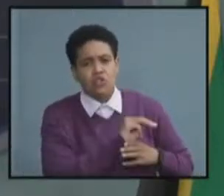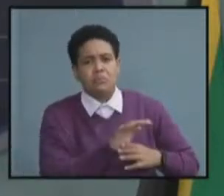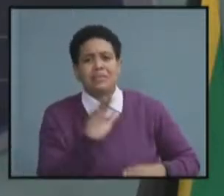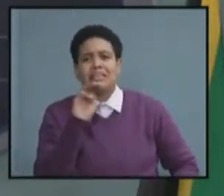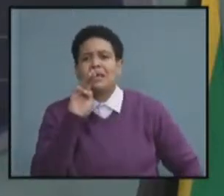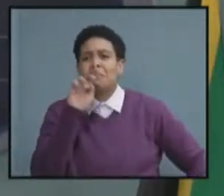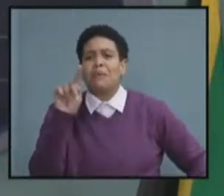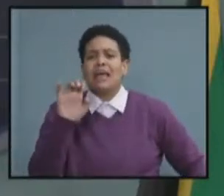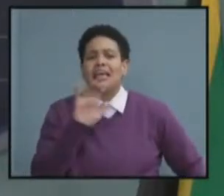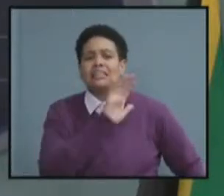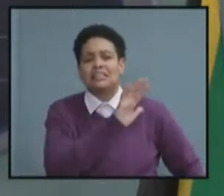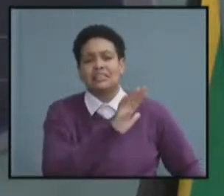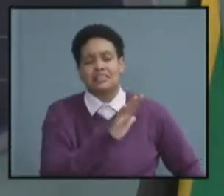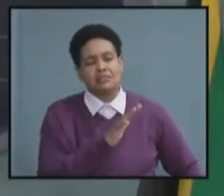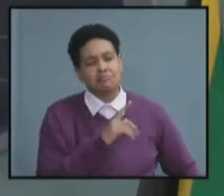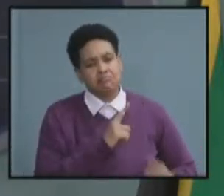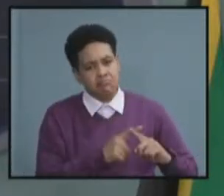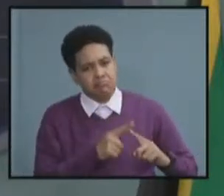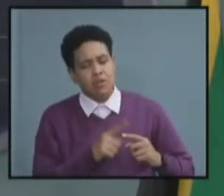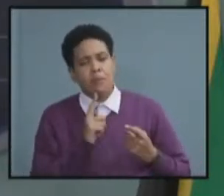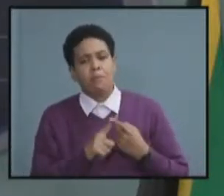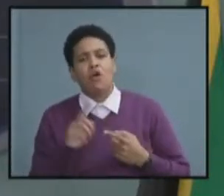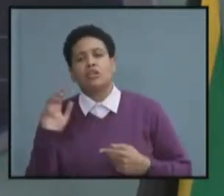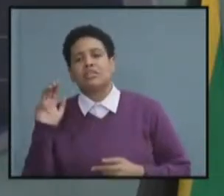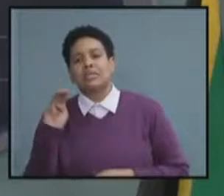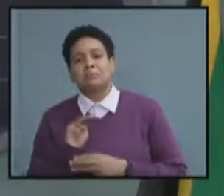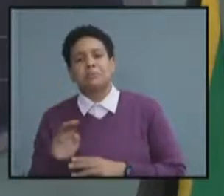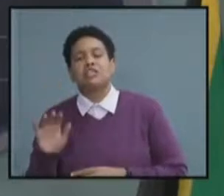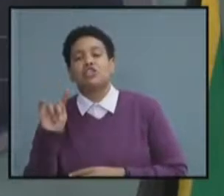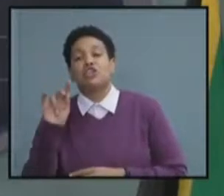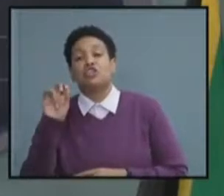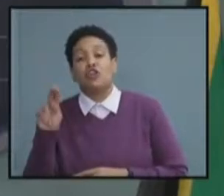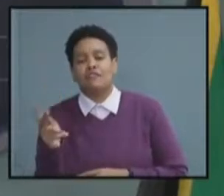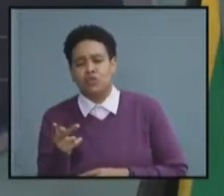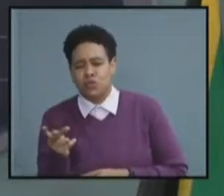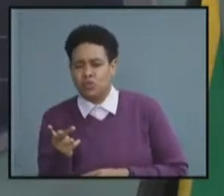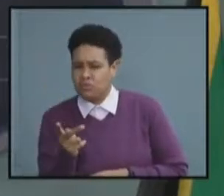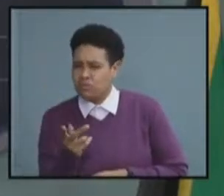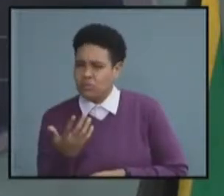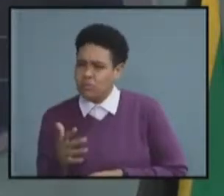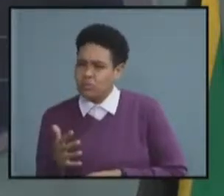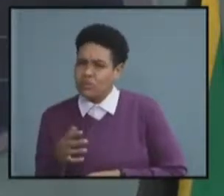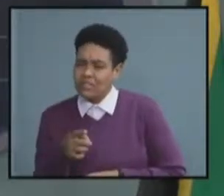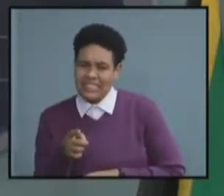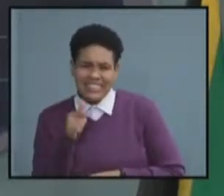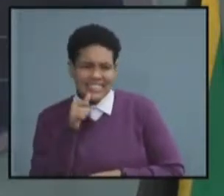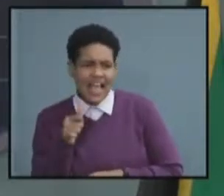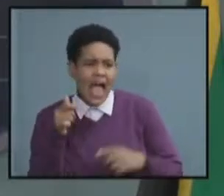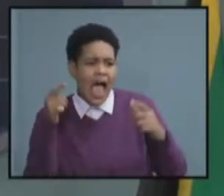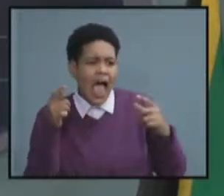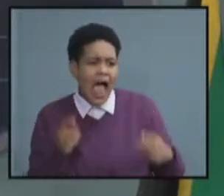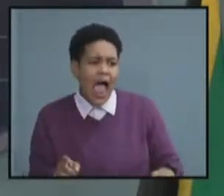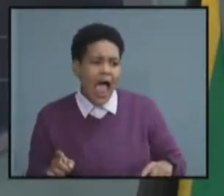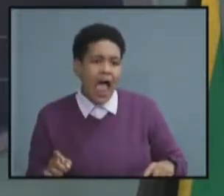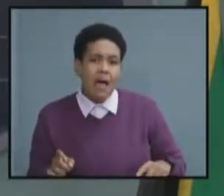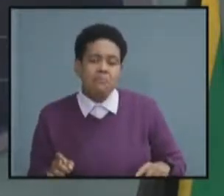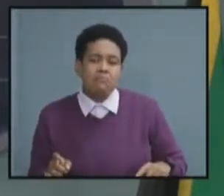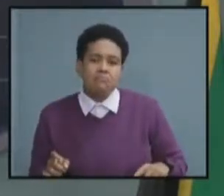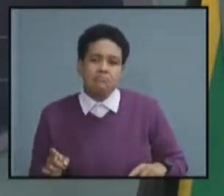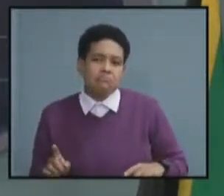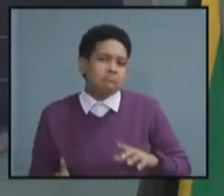Minister Tufton's credit, that this was not a case that happened upon